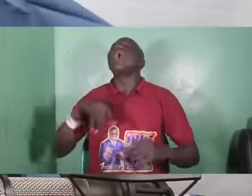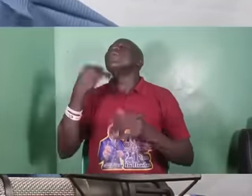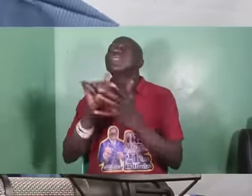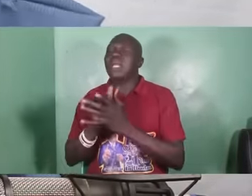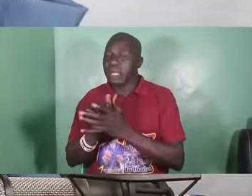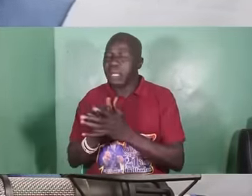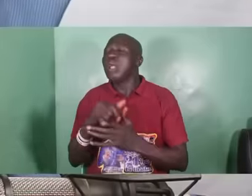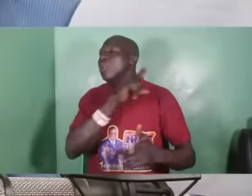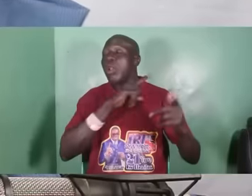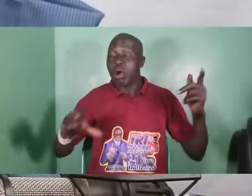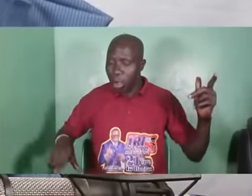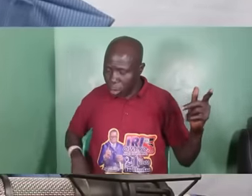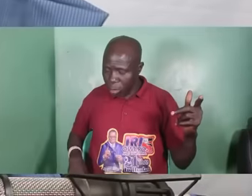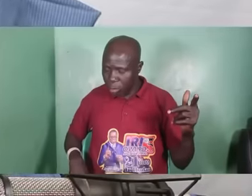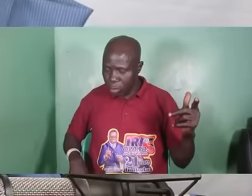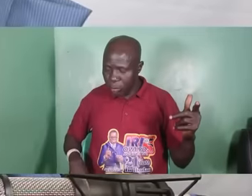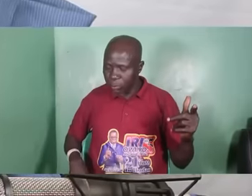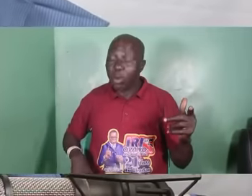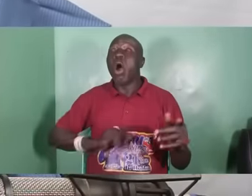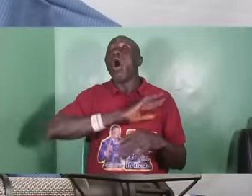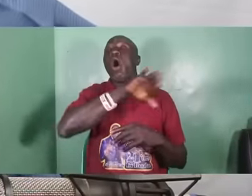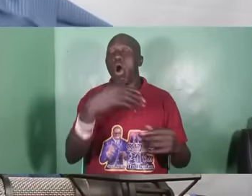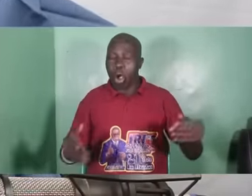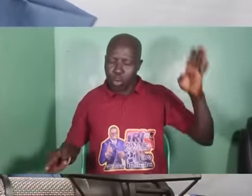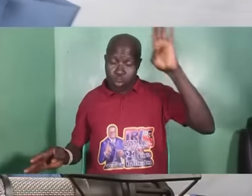say, Lord.